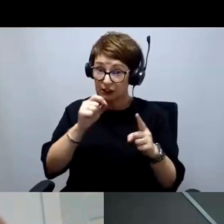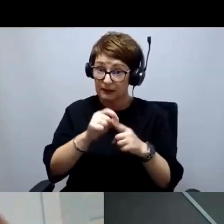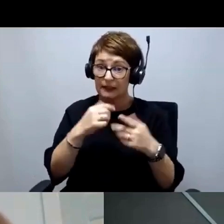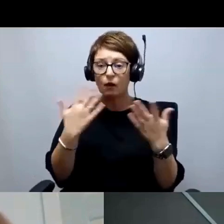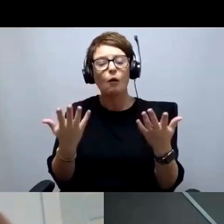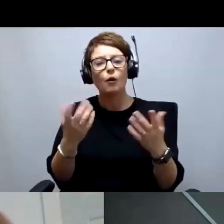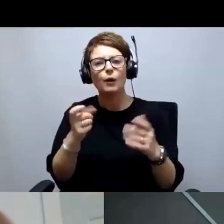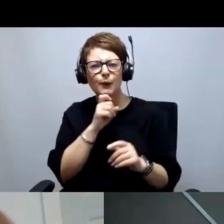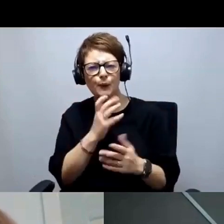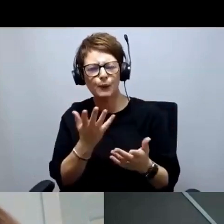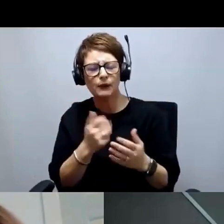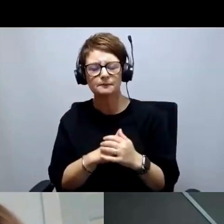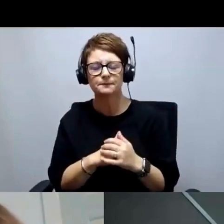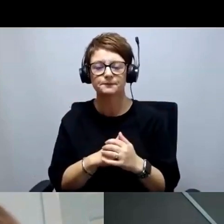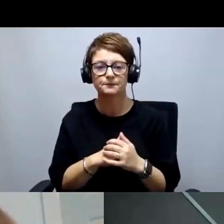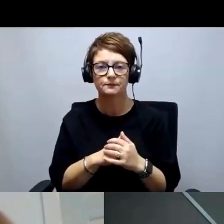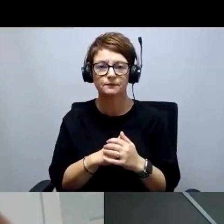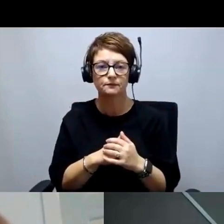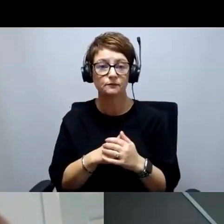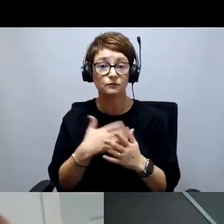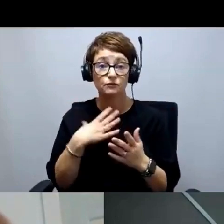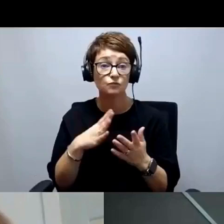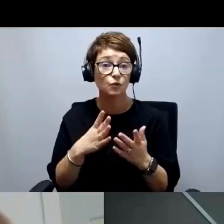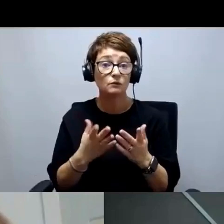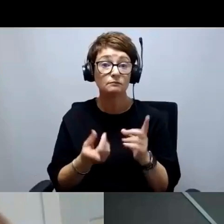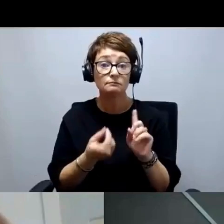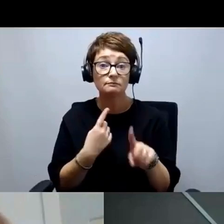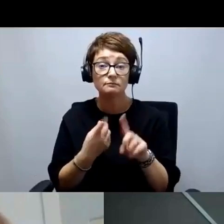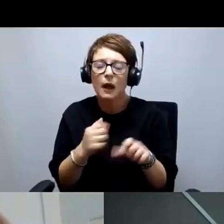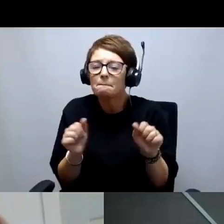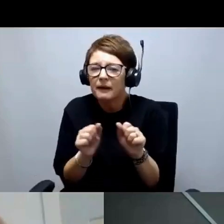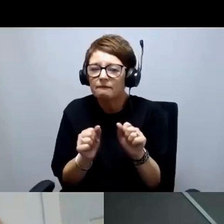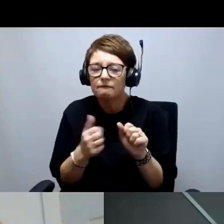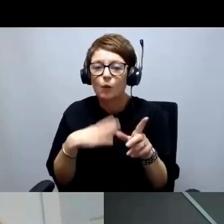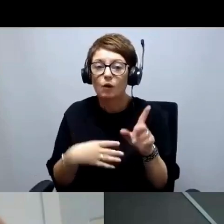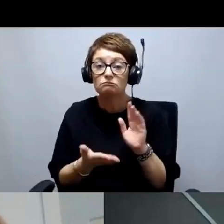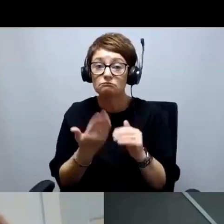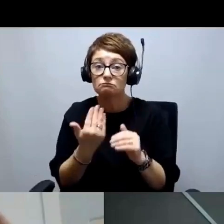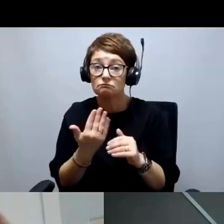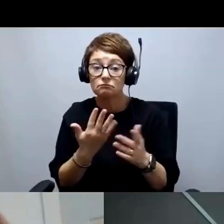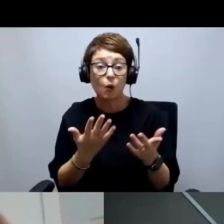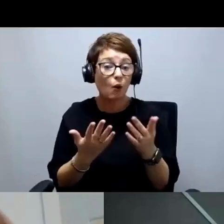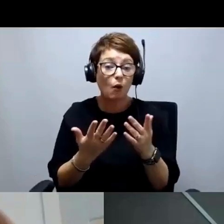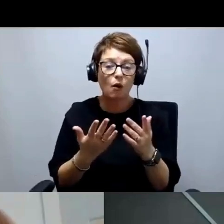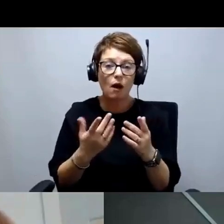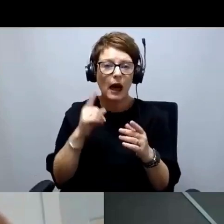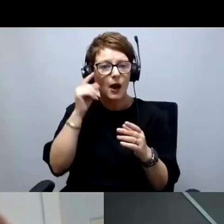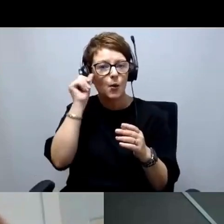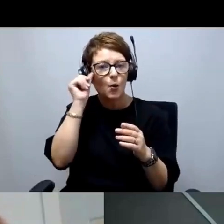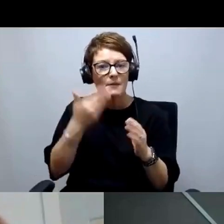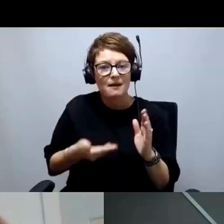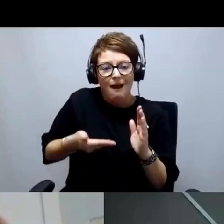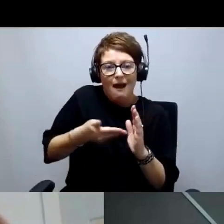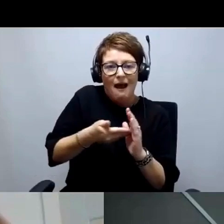on. Is there anything either of you would want to just very briefly say on that? Because I know you put something in the chat as well,